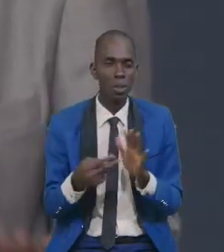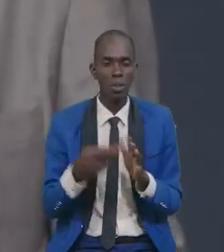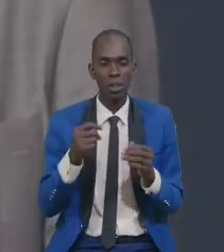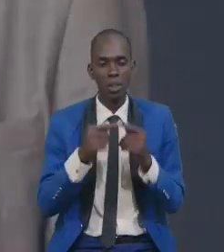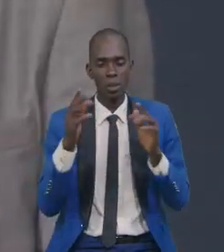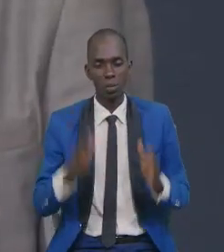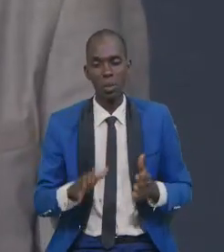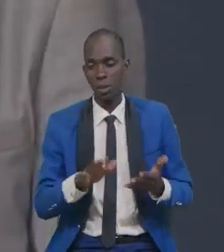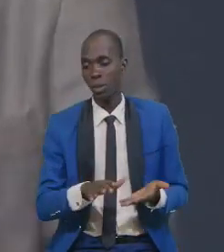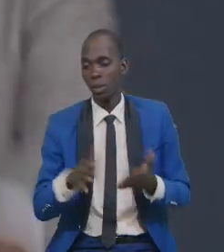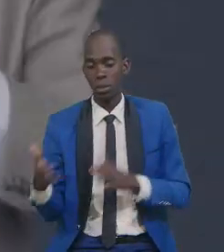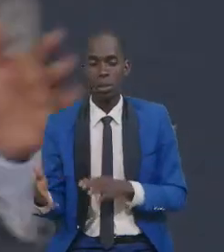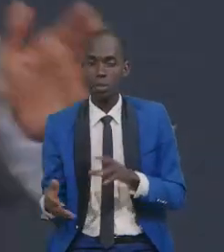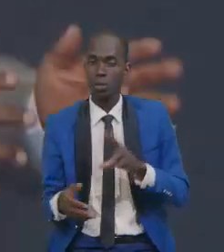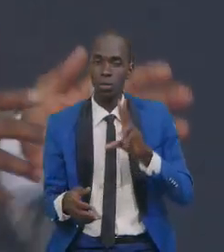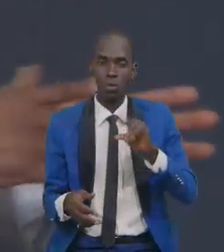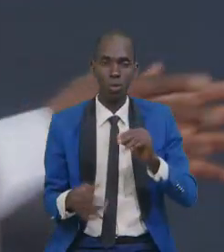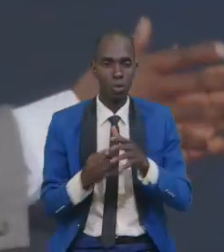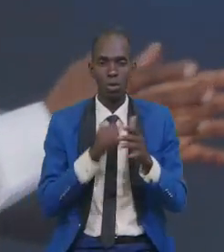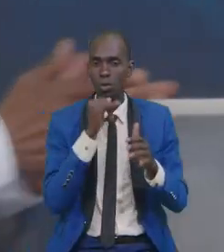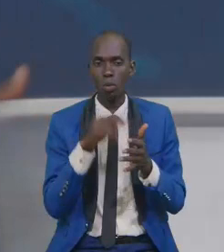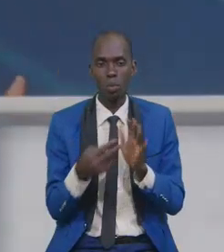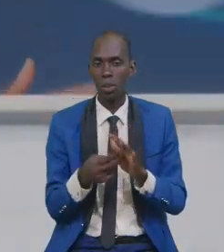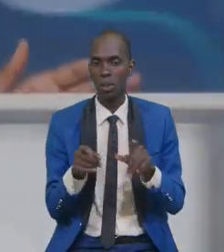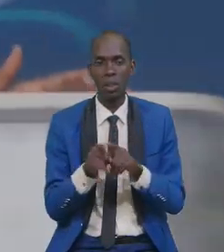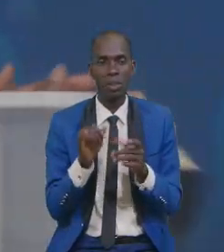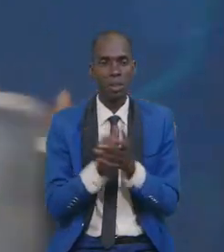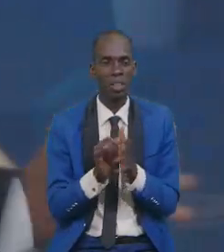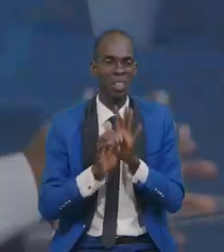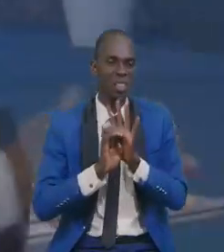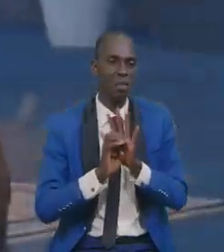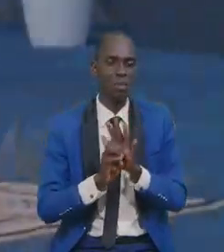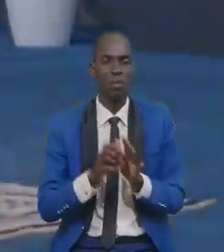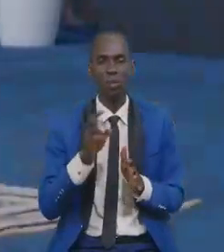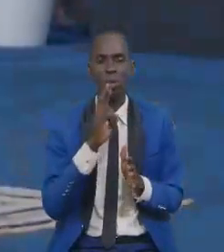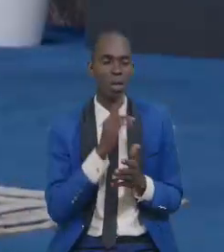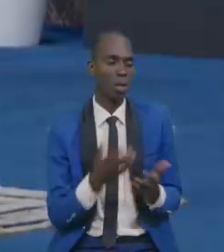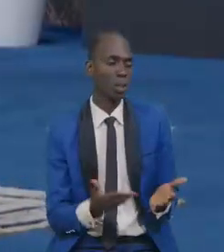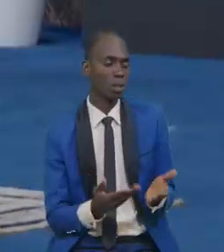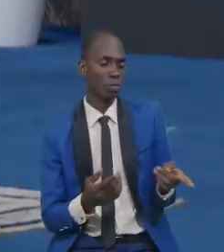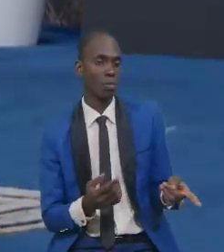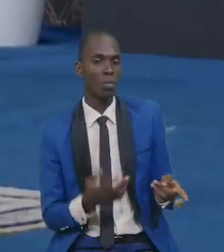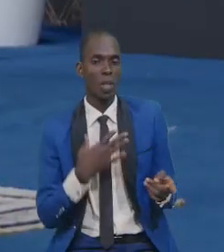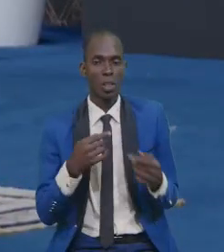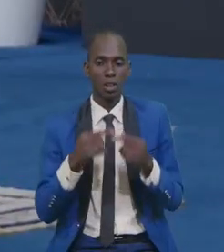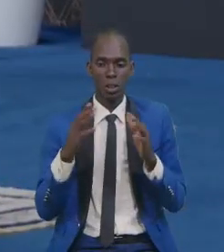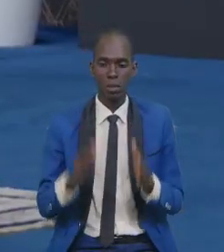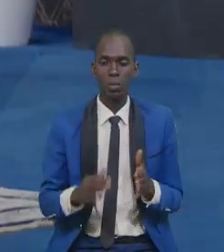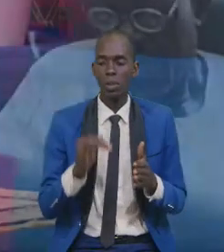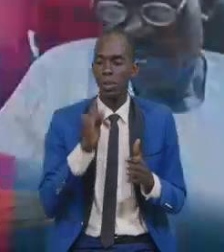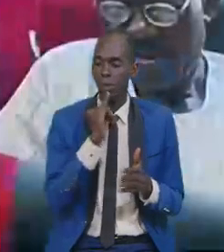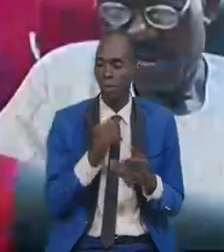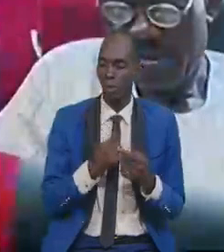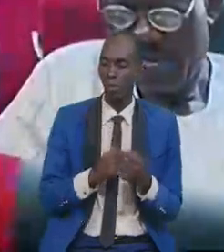doesn't always mean that. Let's say, for example, here you are, and the enemy is in one local